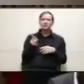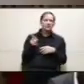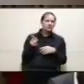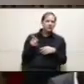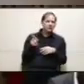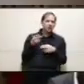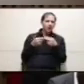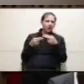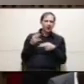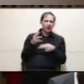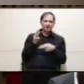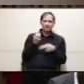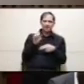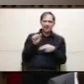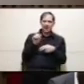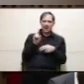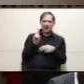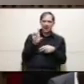Honorable Matlala asked the question, Chair.